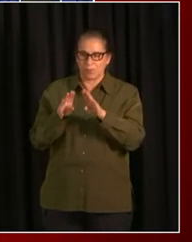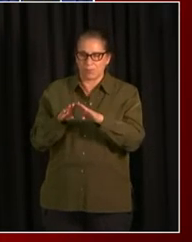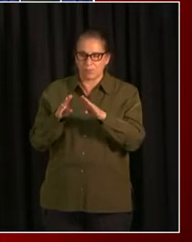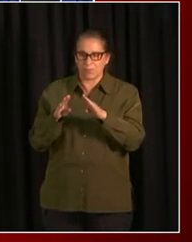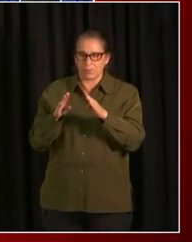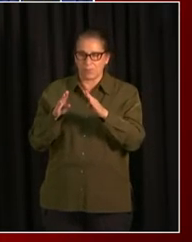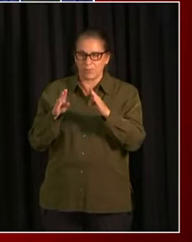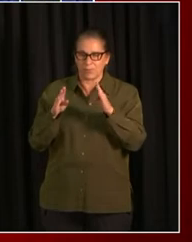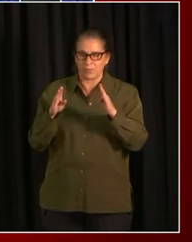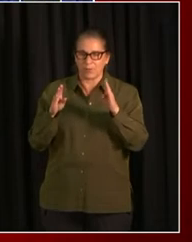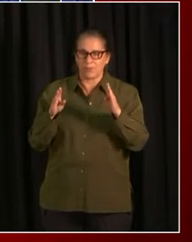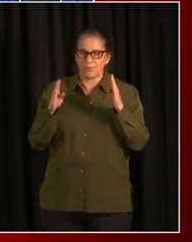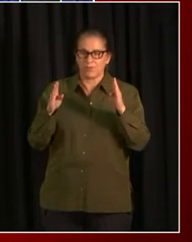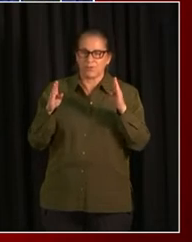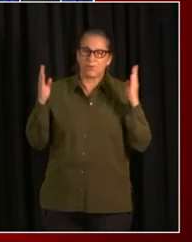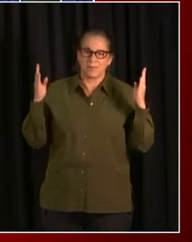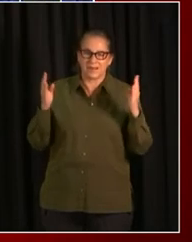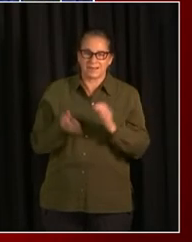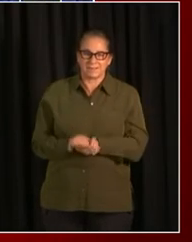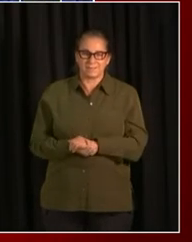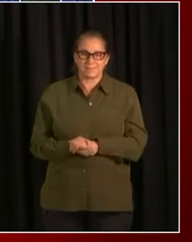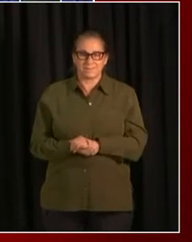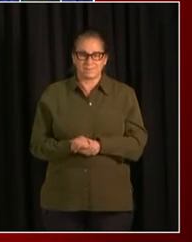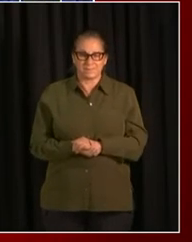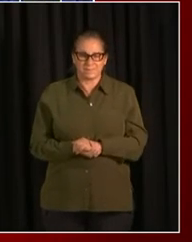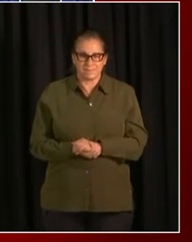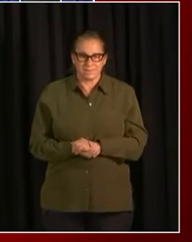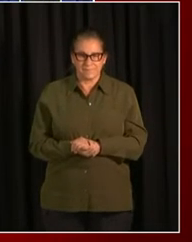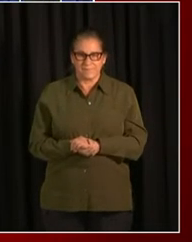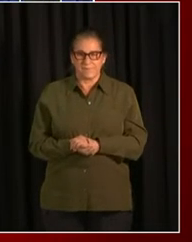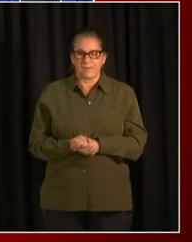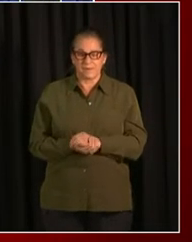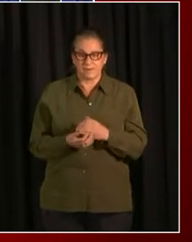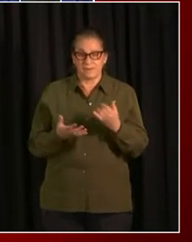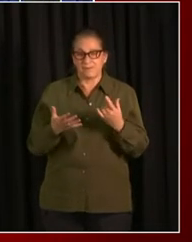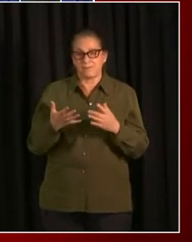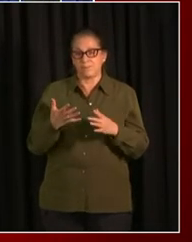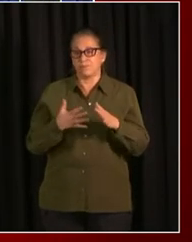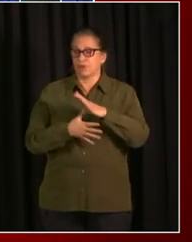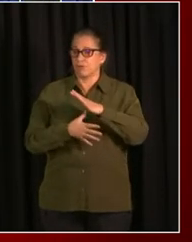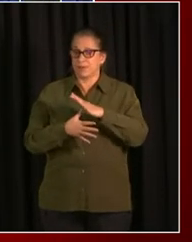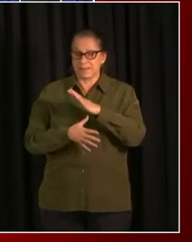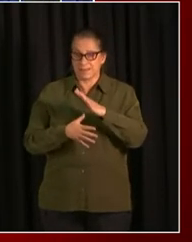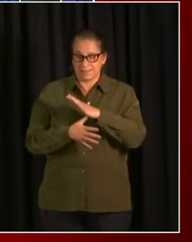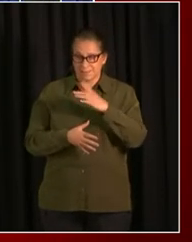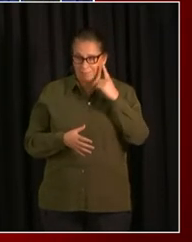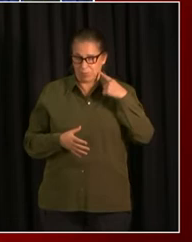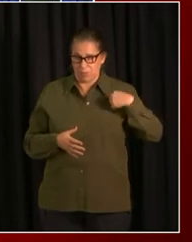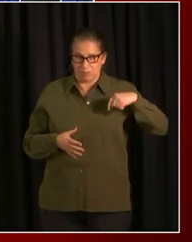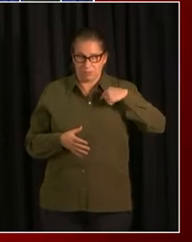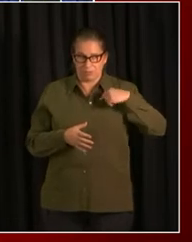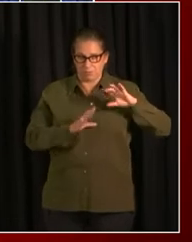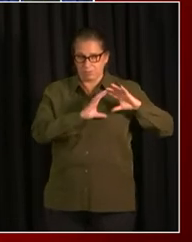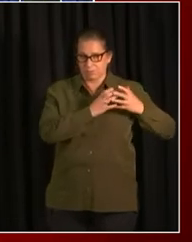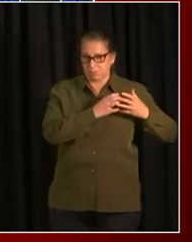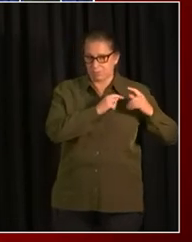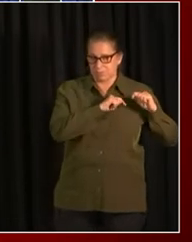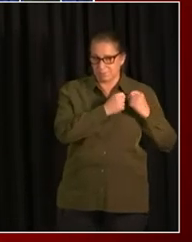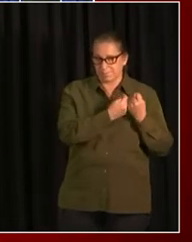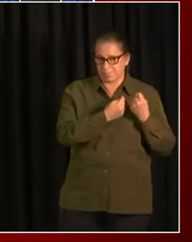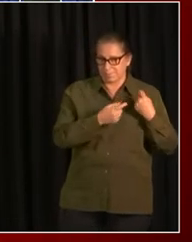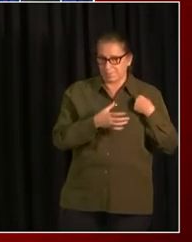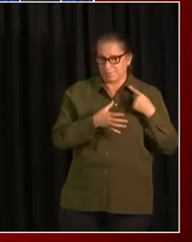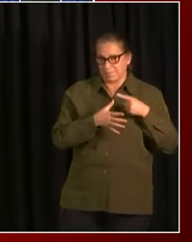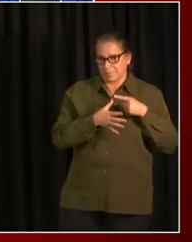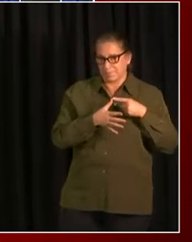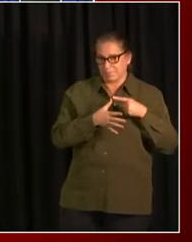So that has been, I think, a priority for us to make sure that people are able to kind of be healthy in the middle of